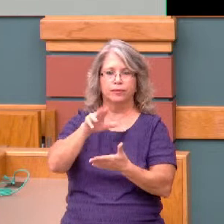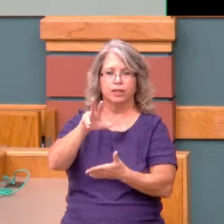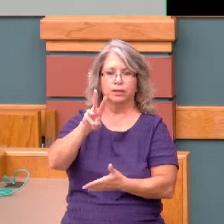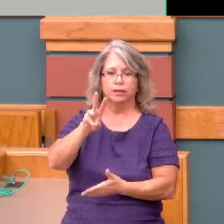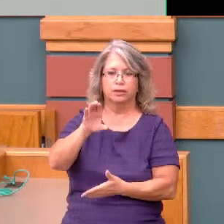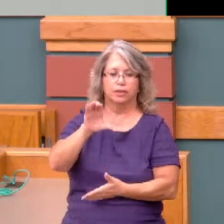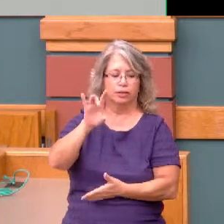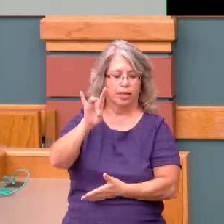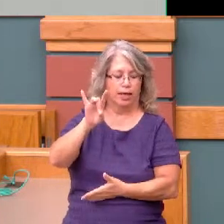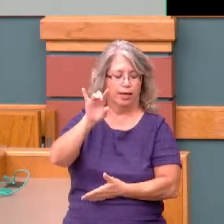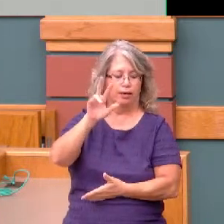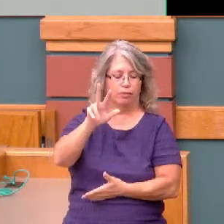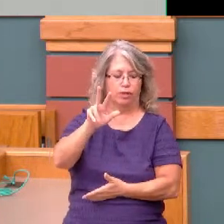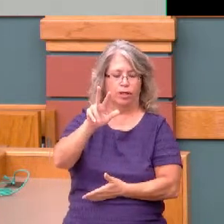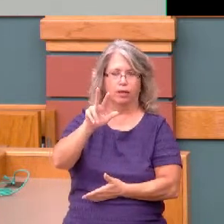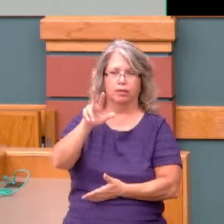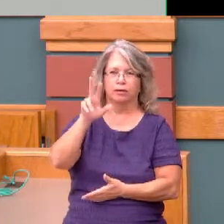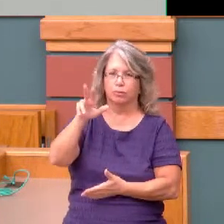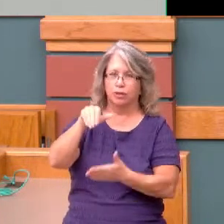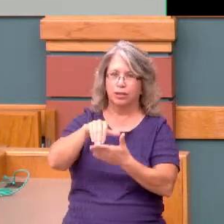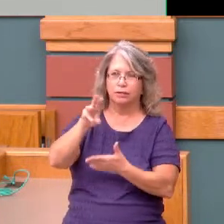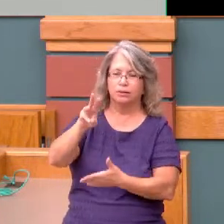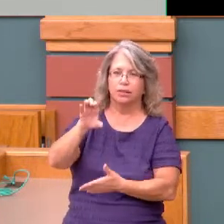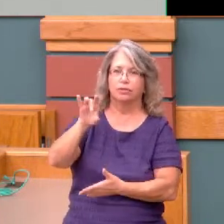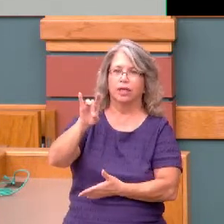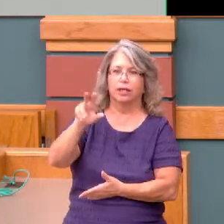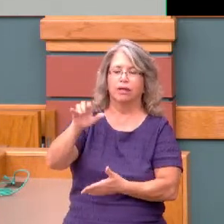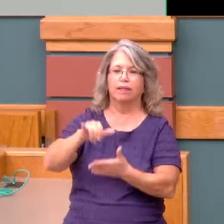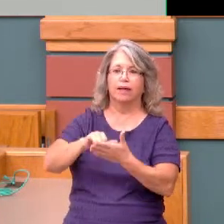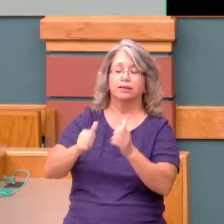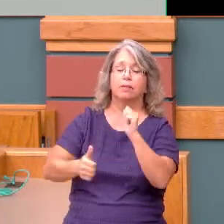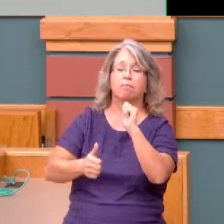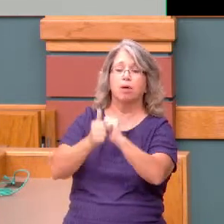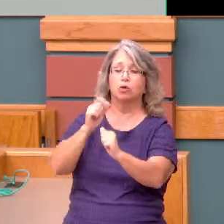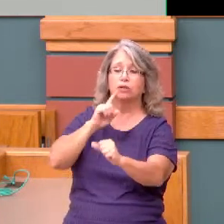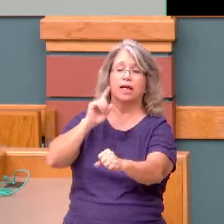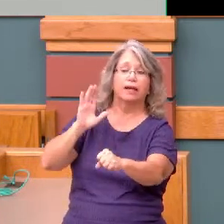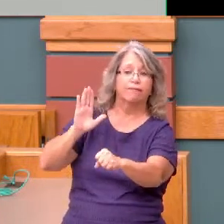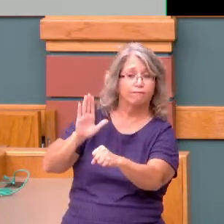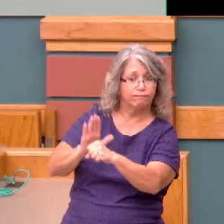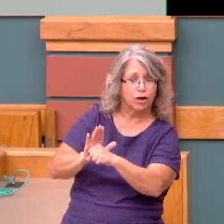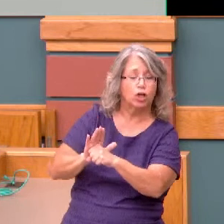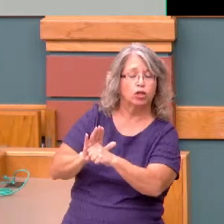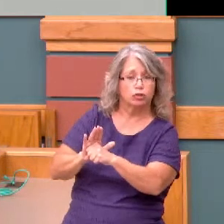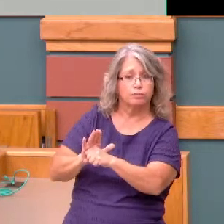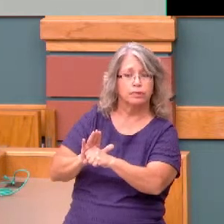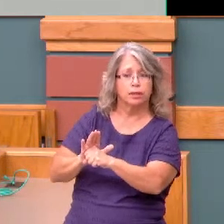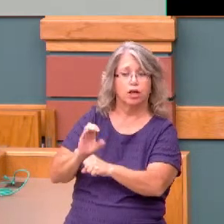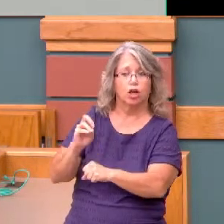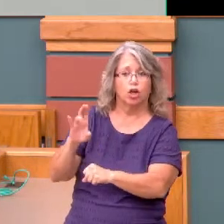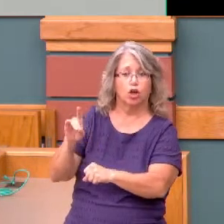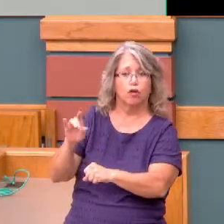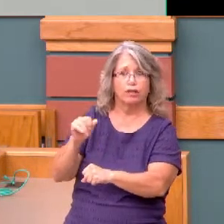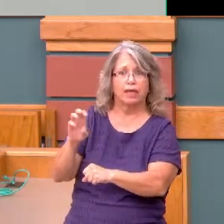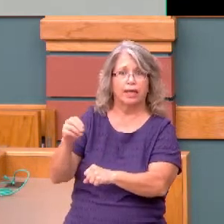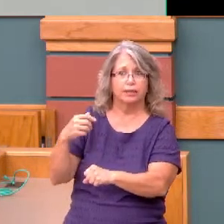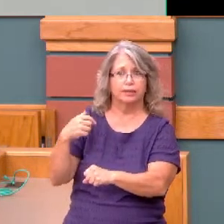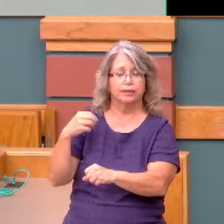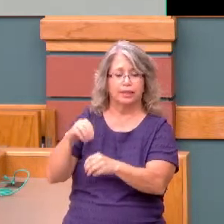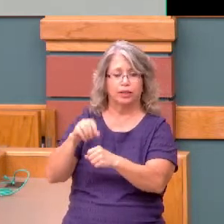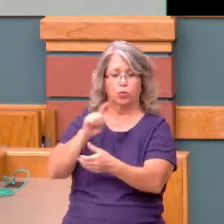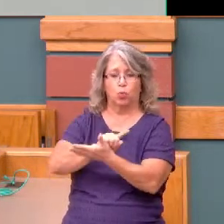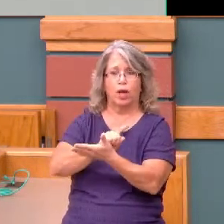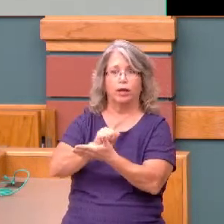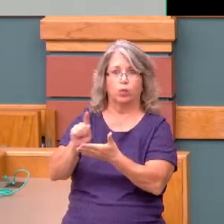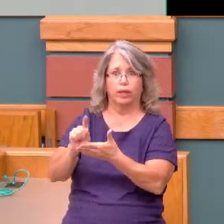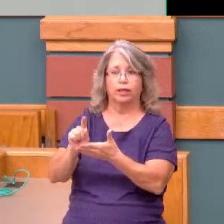3,683, and that is the most confirmed COVID cases in a one-week period that we've experienced in the Coastal Bend. That's occurred